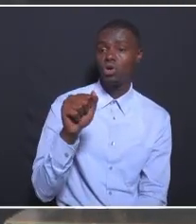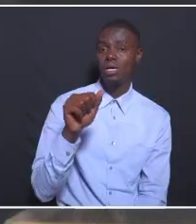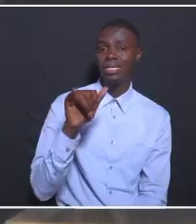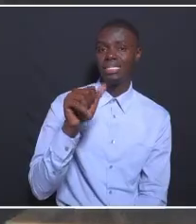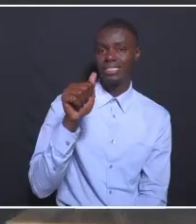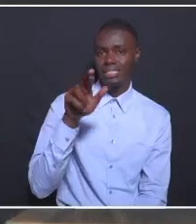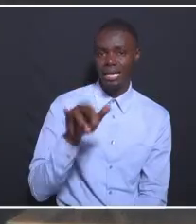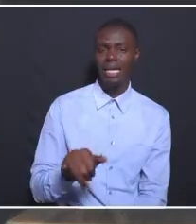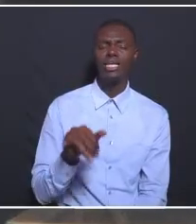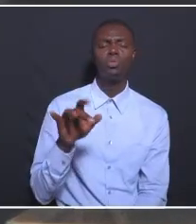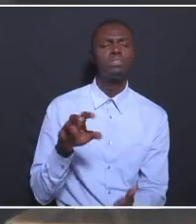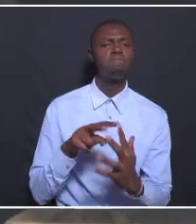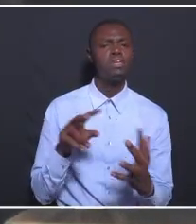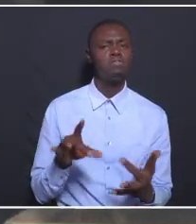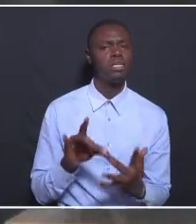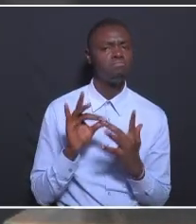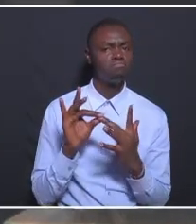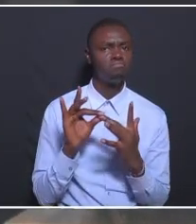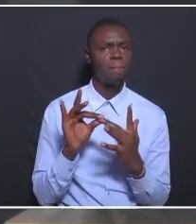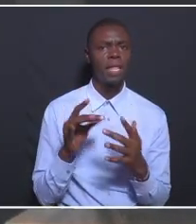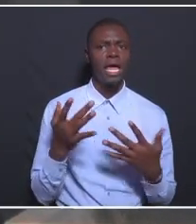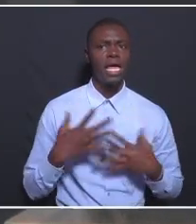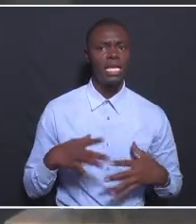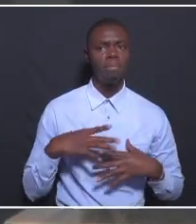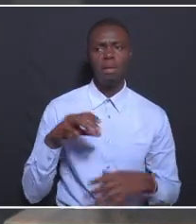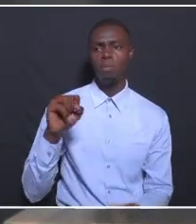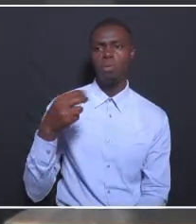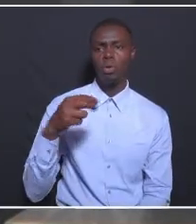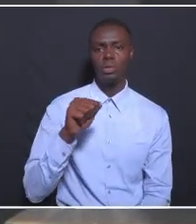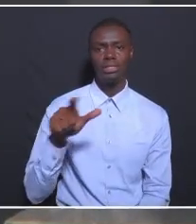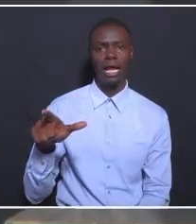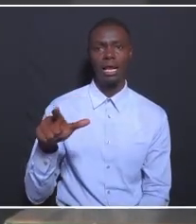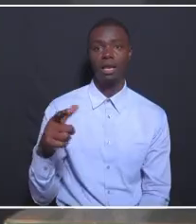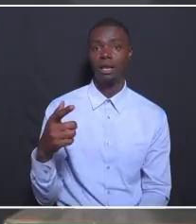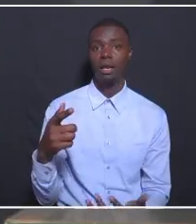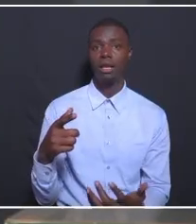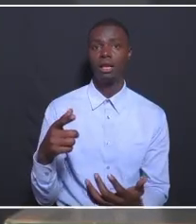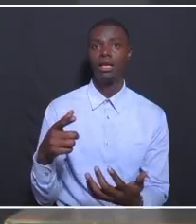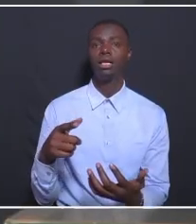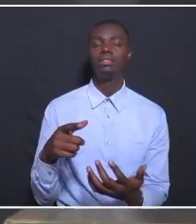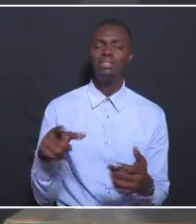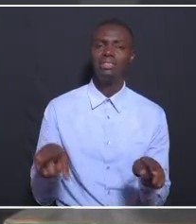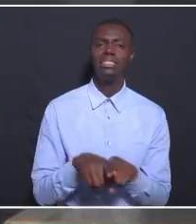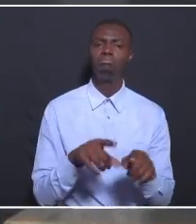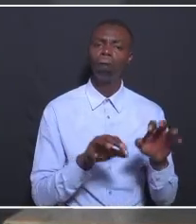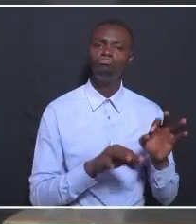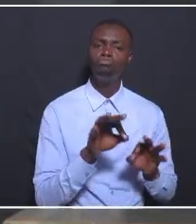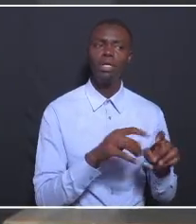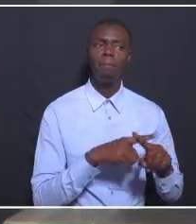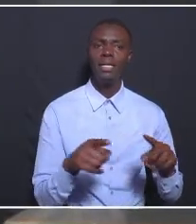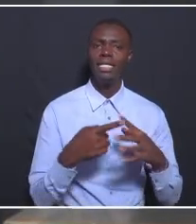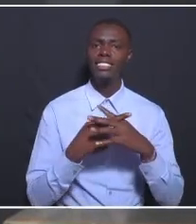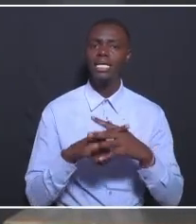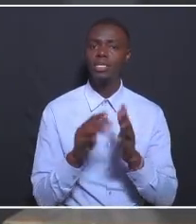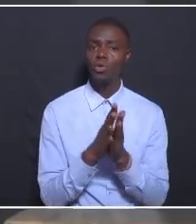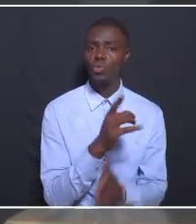how you approached it. And the people shall also, basically practically the same style, but let's start off with you